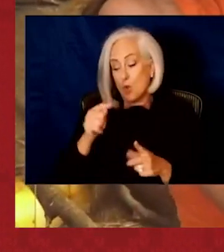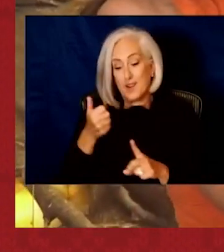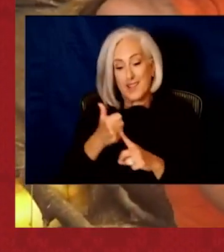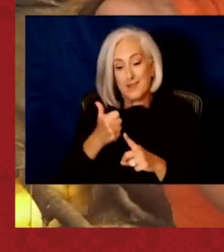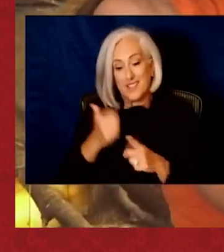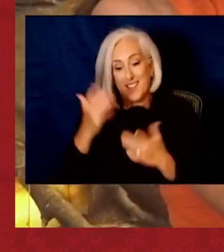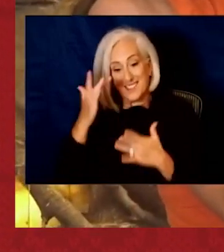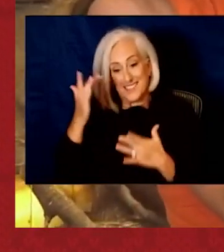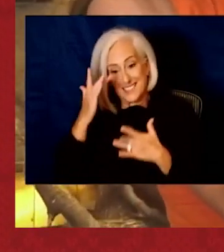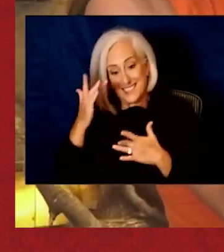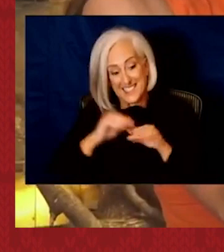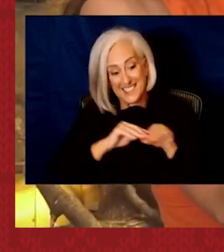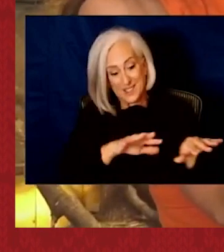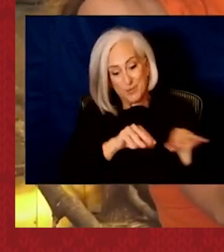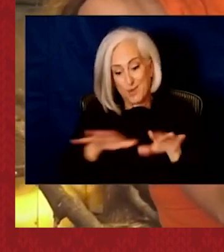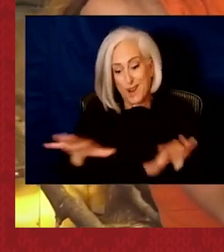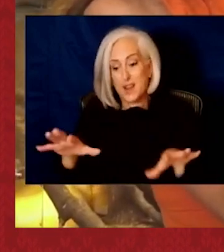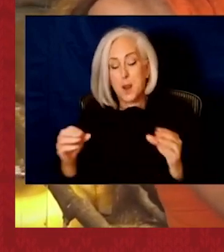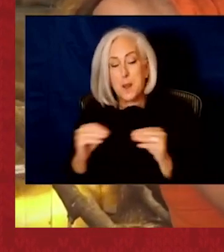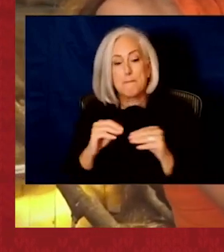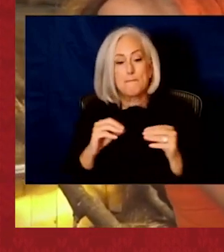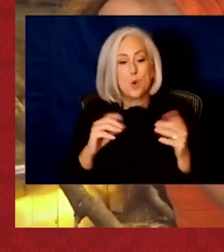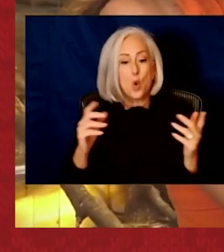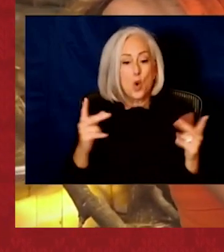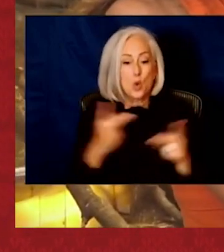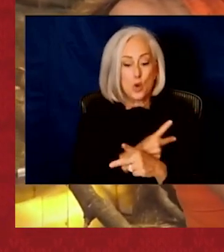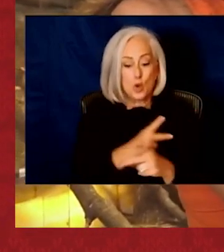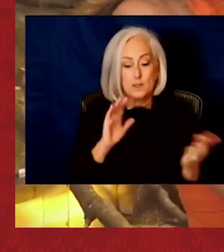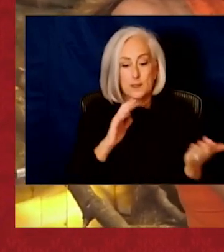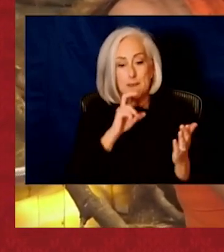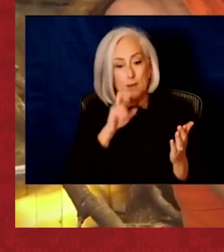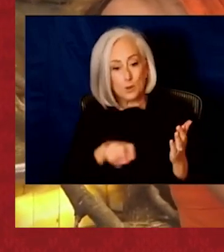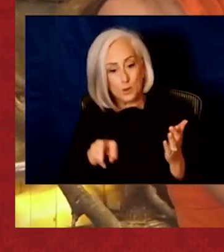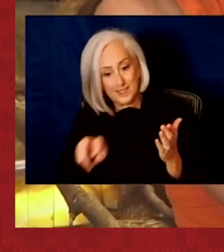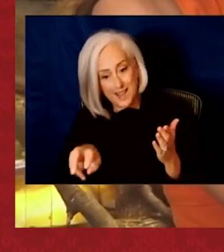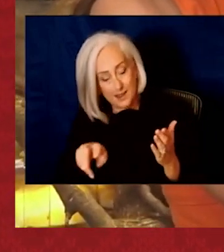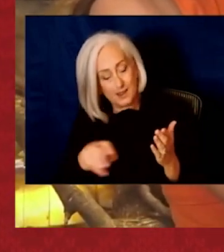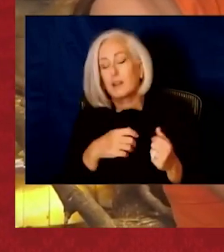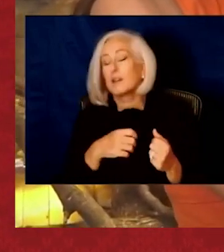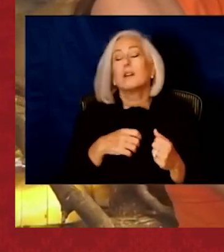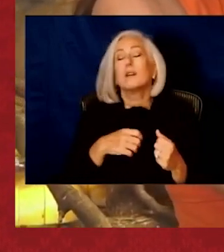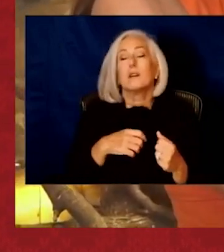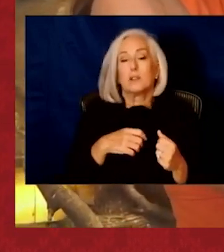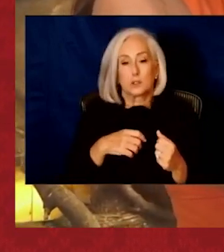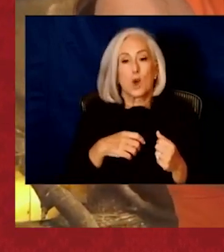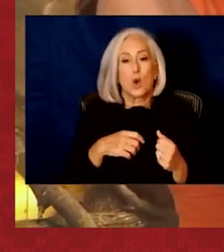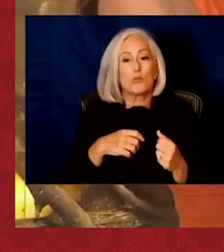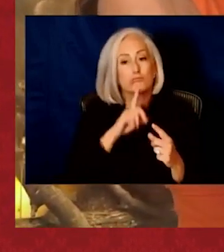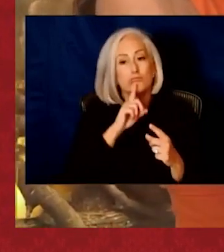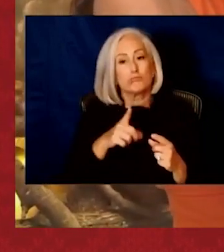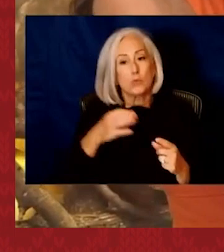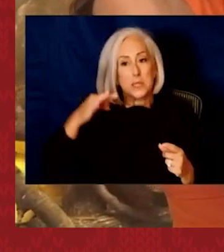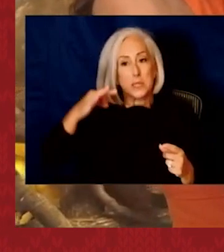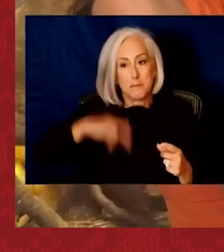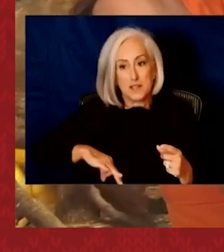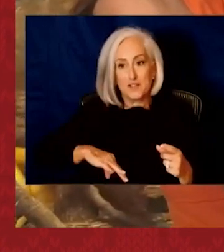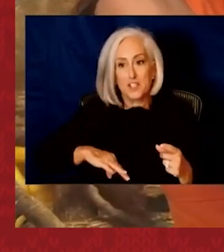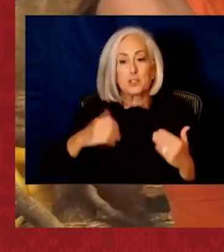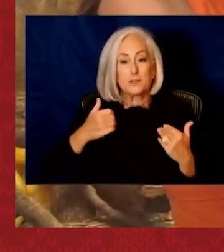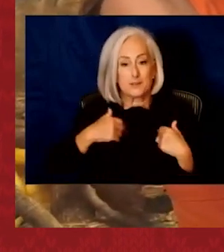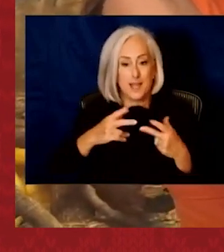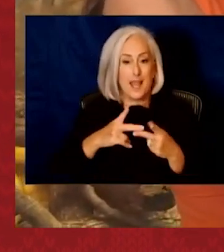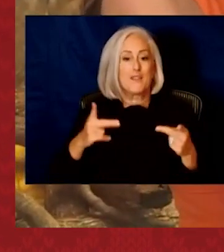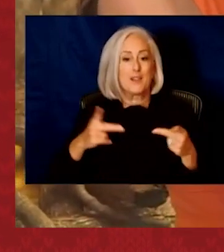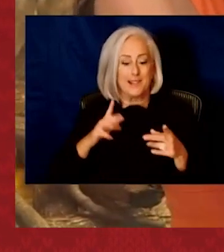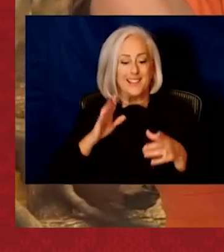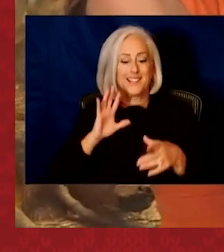more harmful to them than a snake would be. So they're very beneficial. They have their place in the world, and